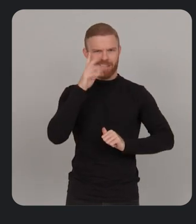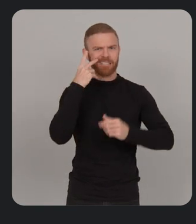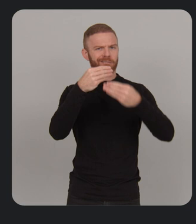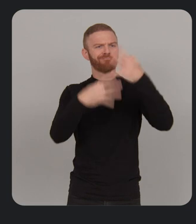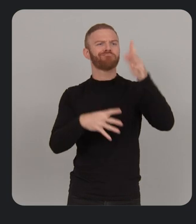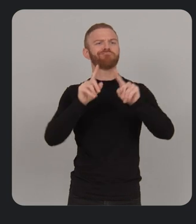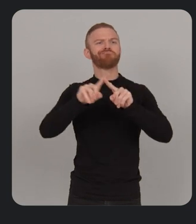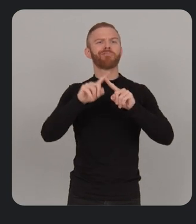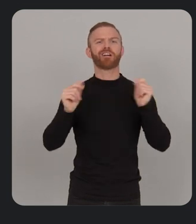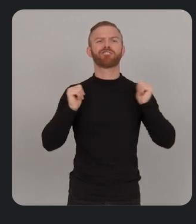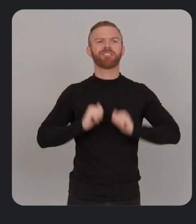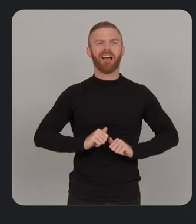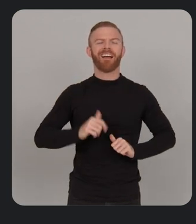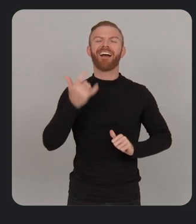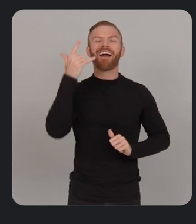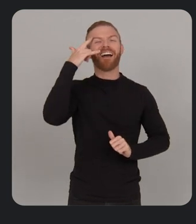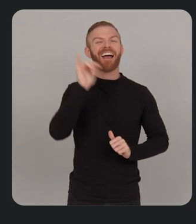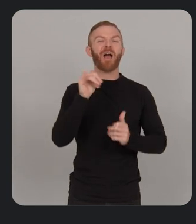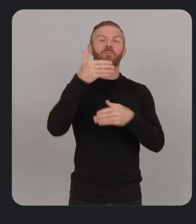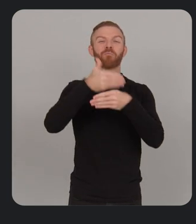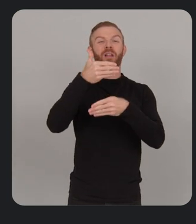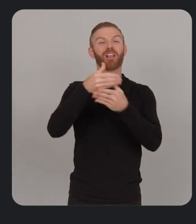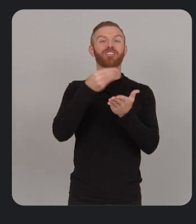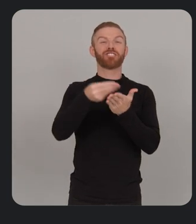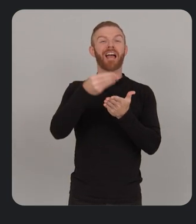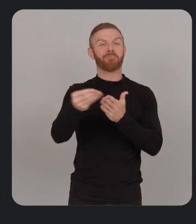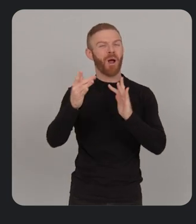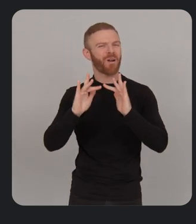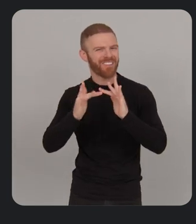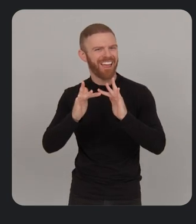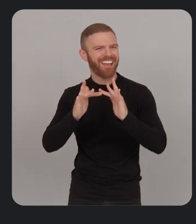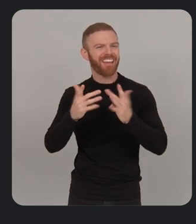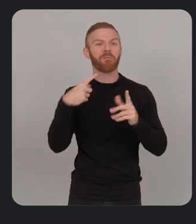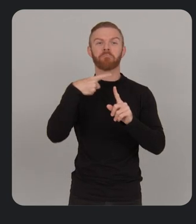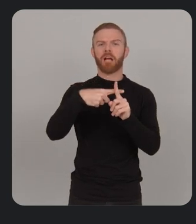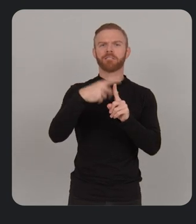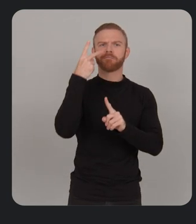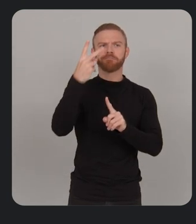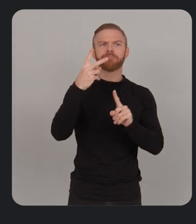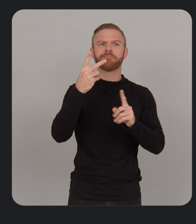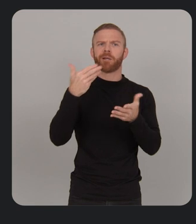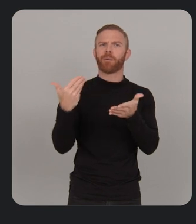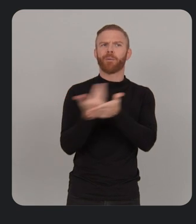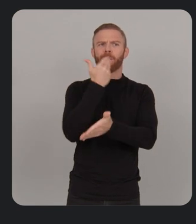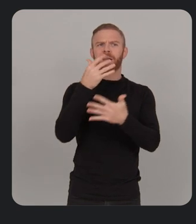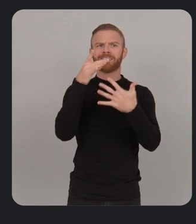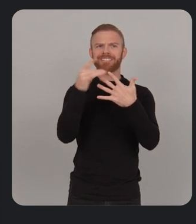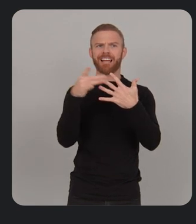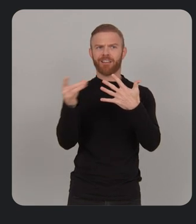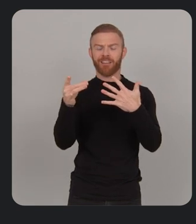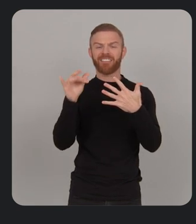bomber jackets just like window shopping online plus i'll see brand new features to help put the fun back into shopping